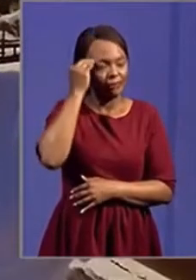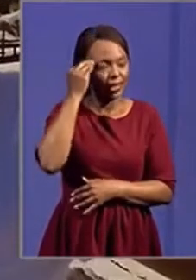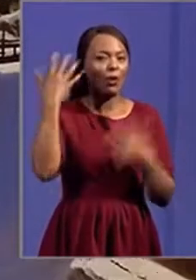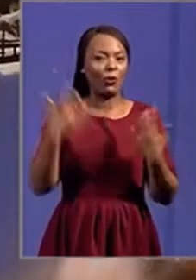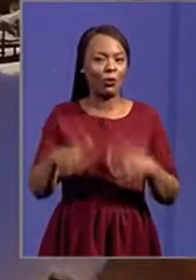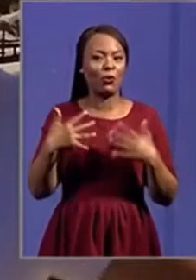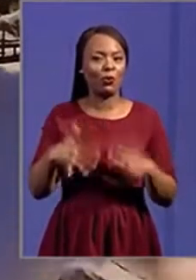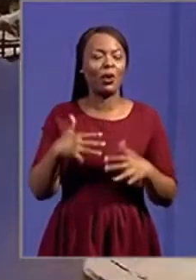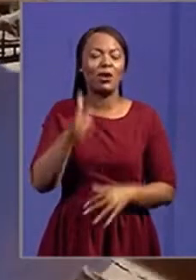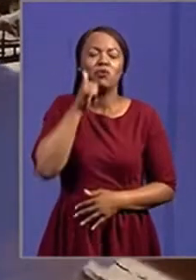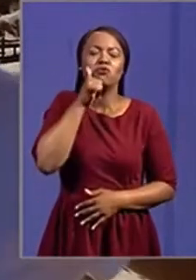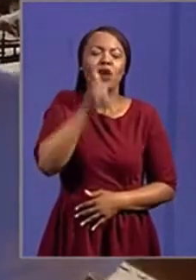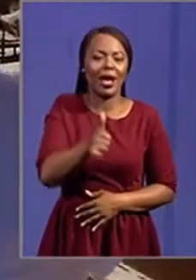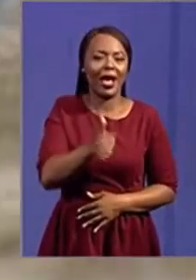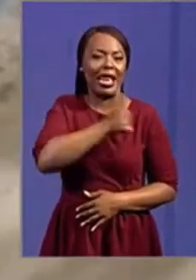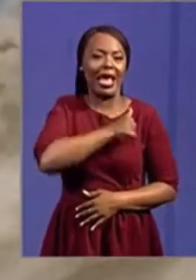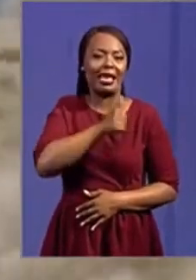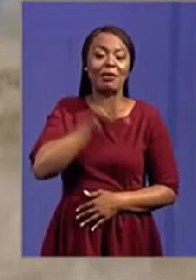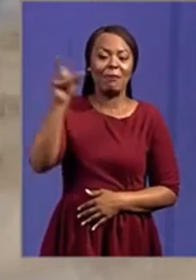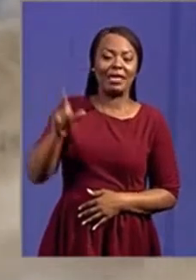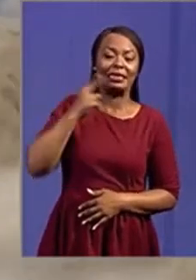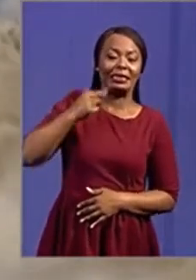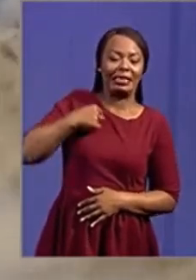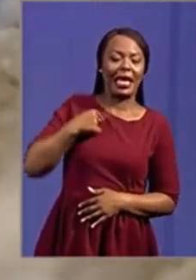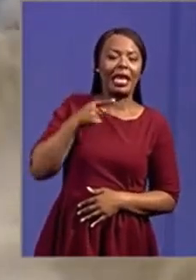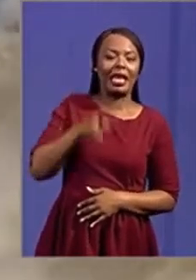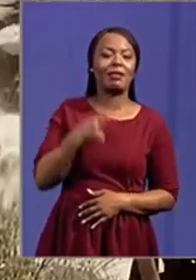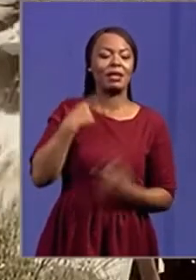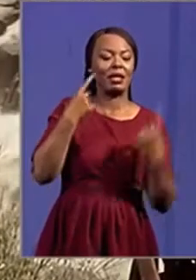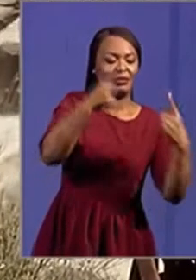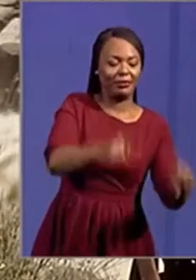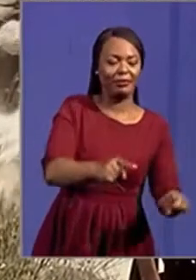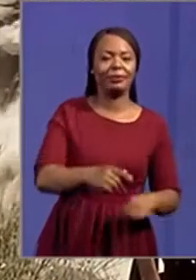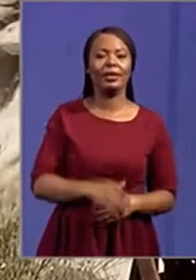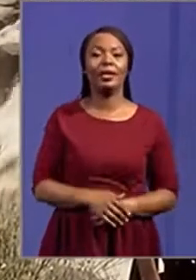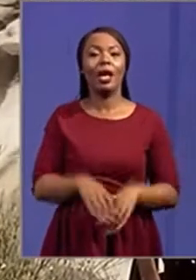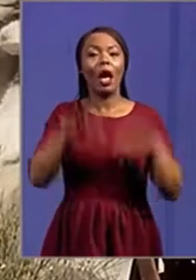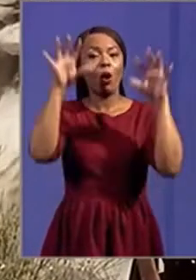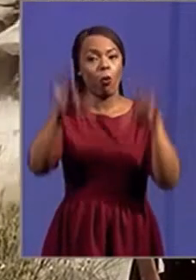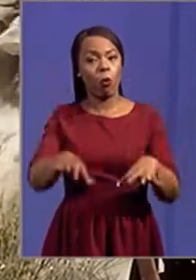happy and lucky that somebody told us about it en route. Tebello ke hore dipula tse matla